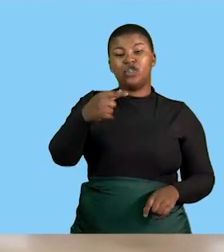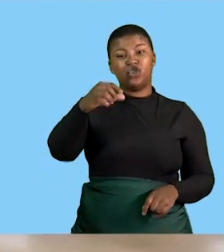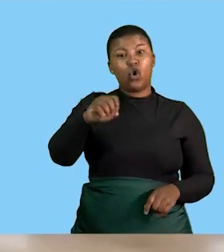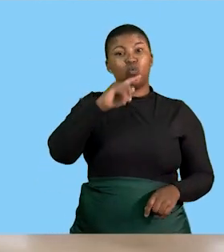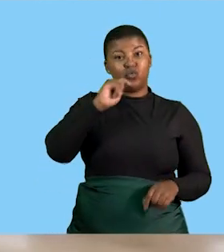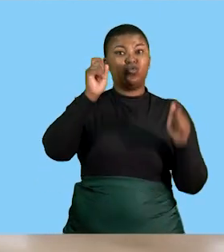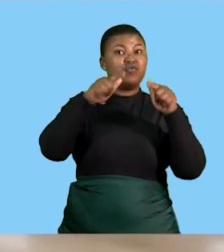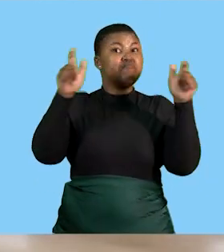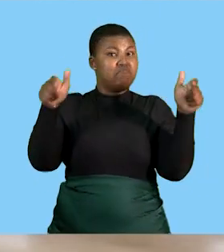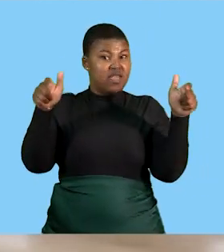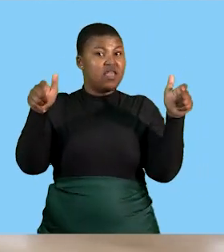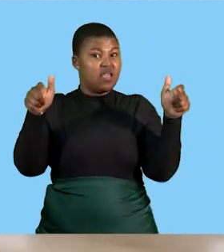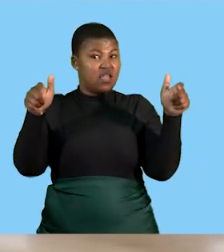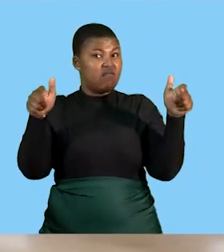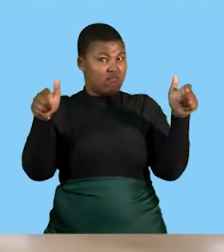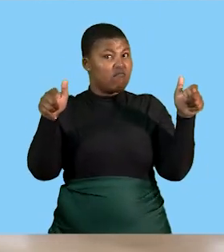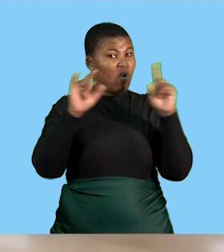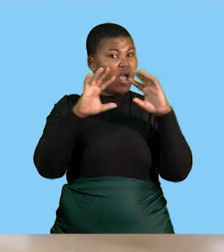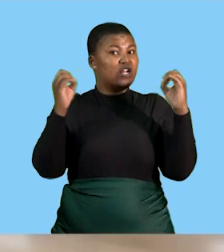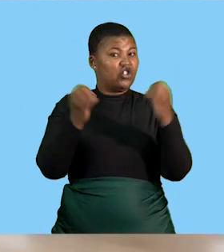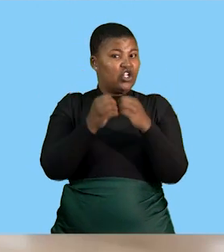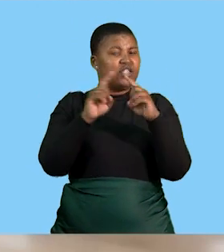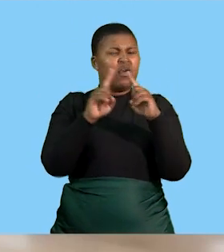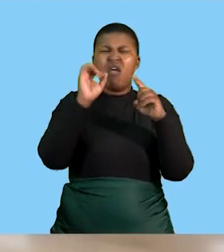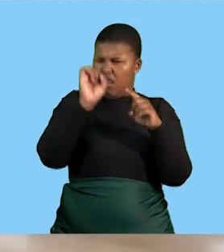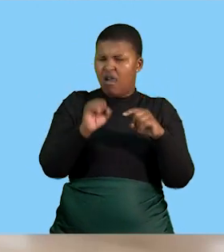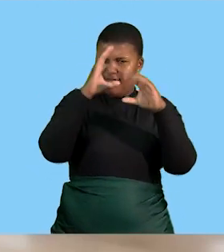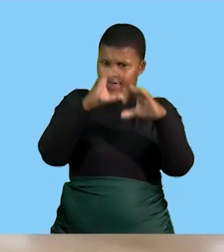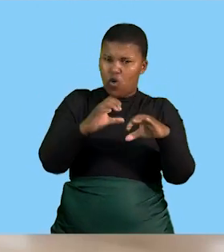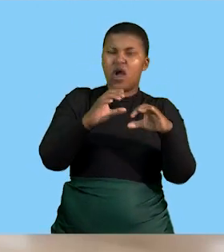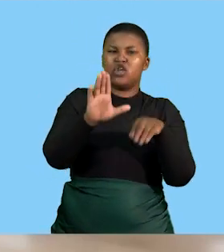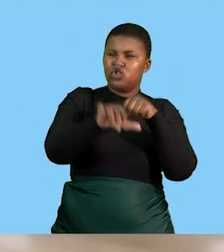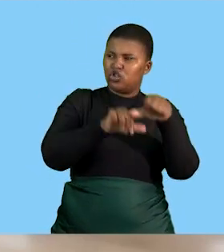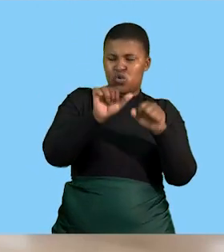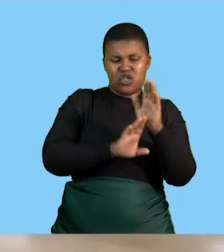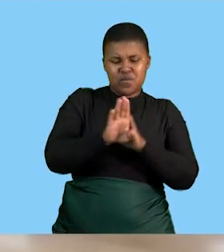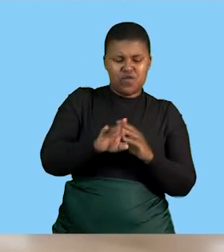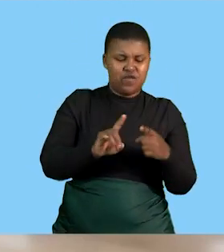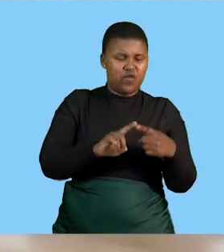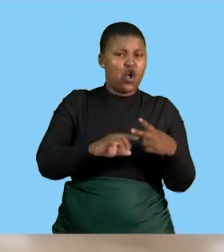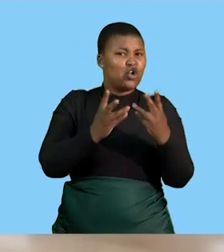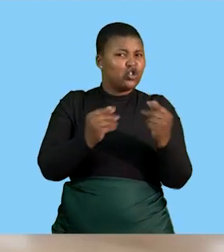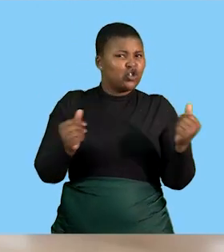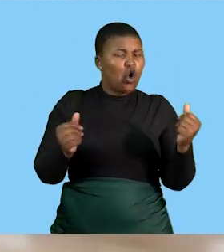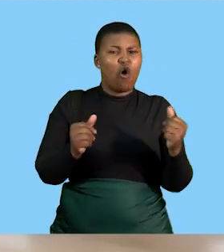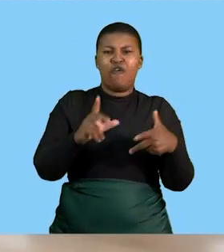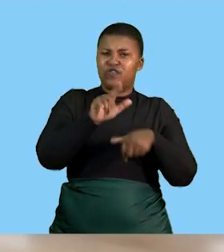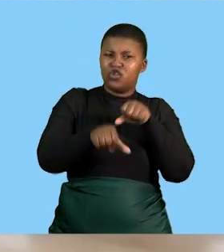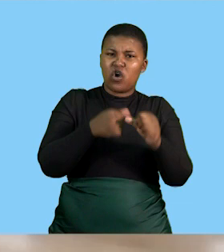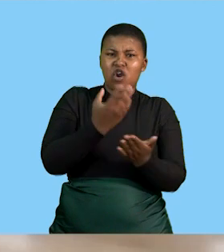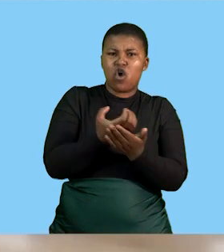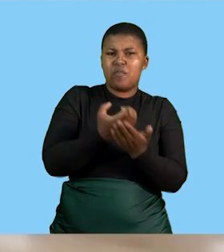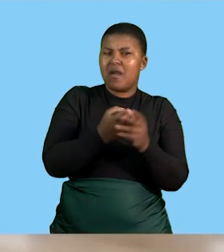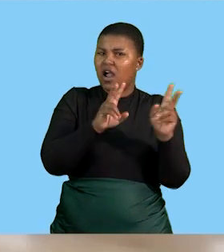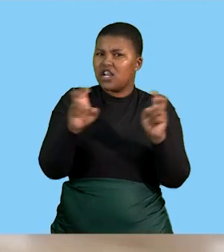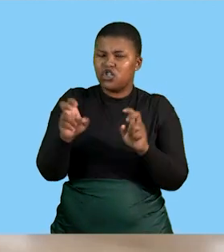on welfare. They also focus on social upliftment or addressing socio-economic issues. But